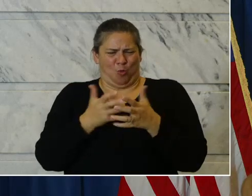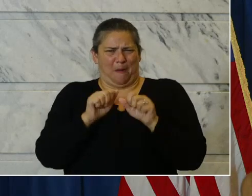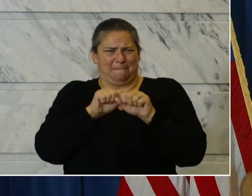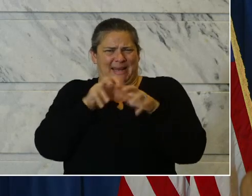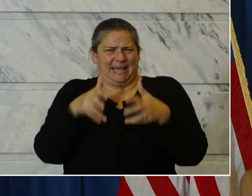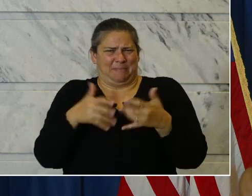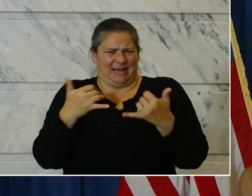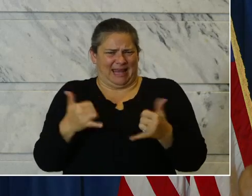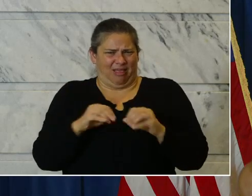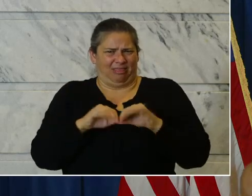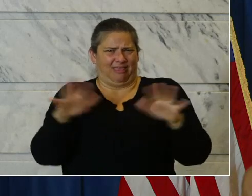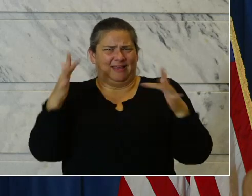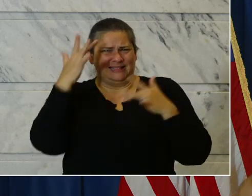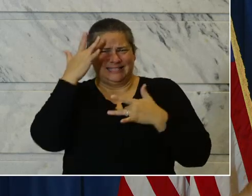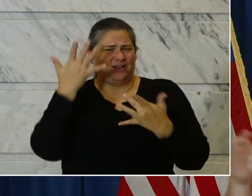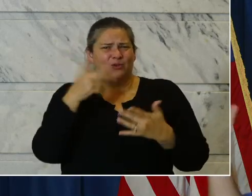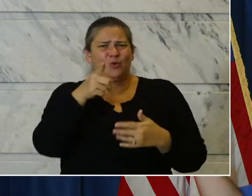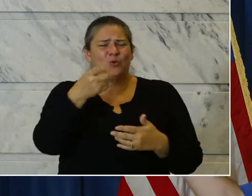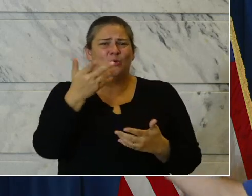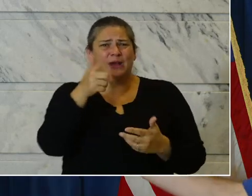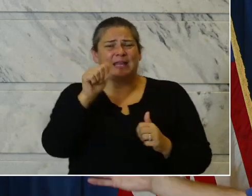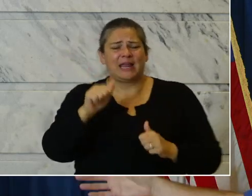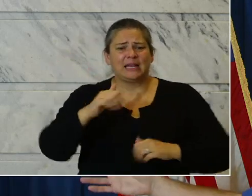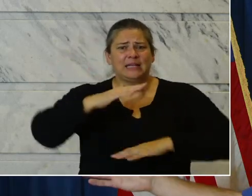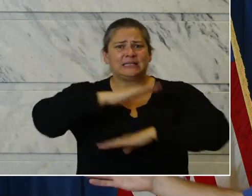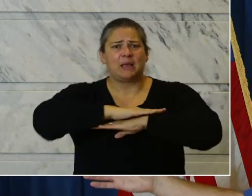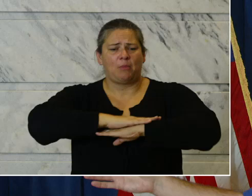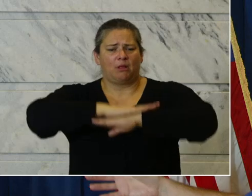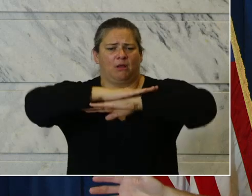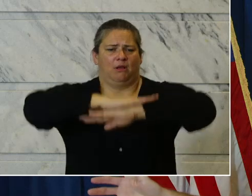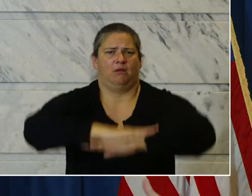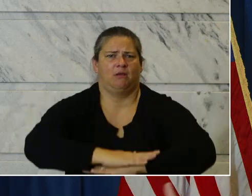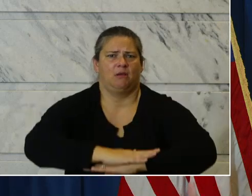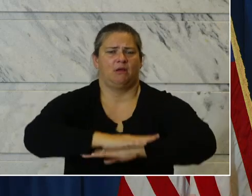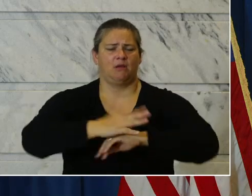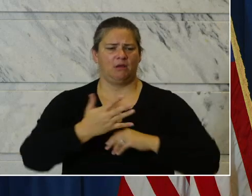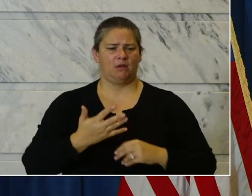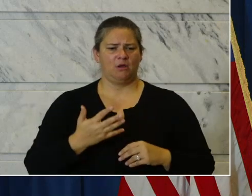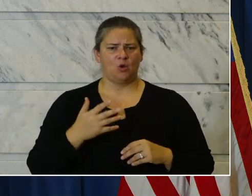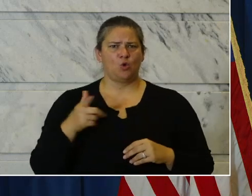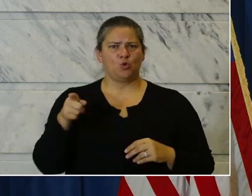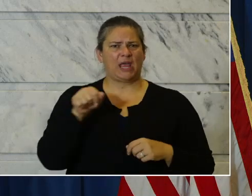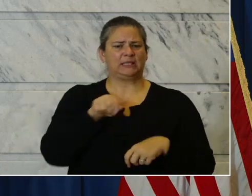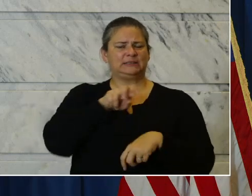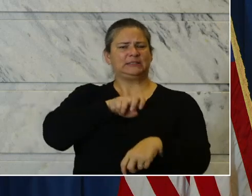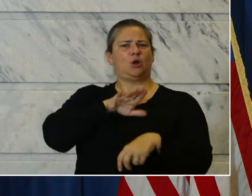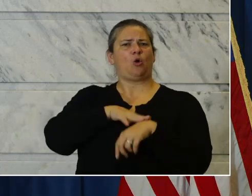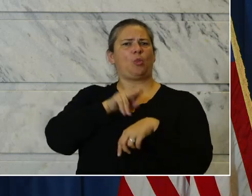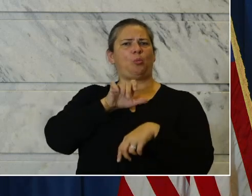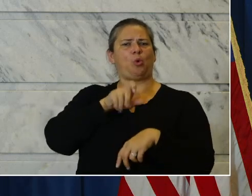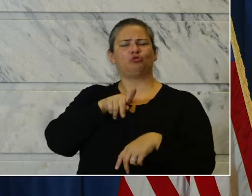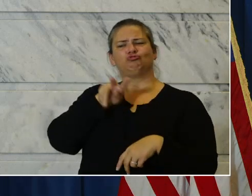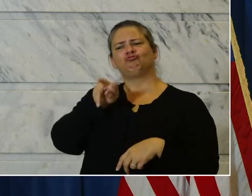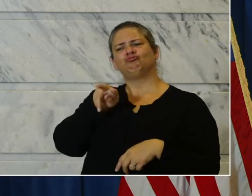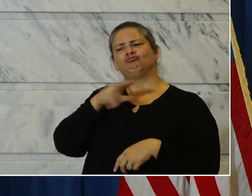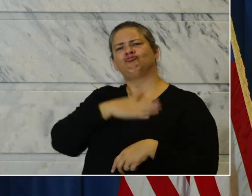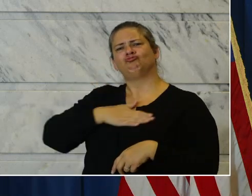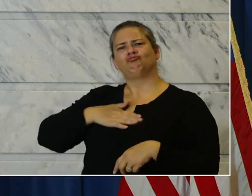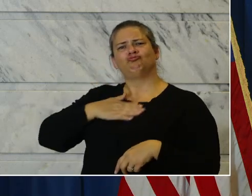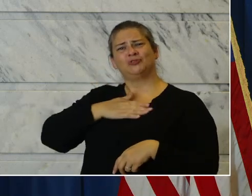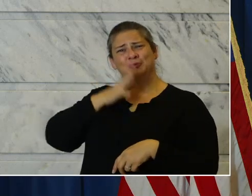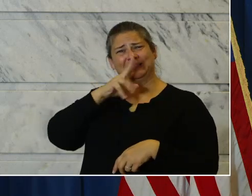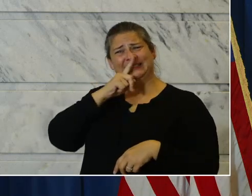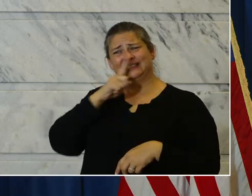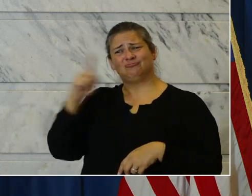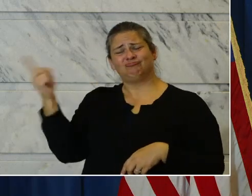it down in front of your porch and you can be up on your porch to watch it. Little things. If you love those kids